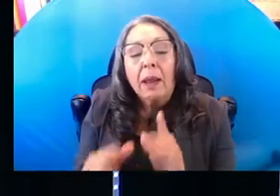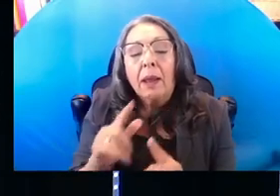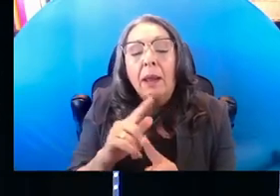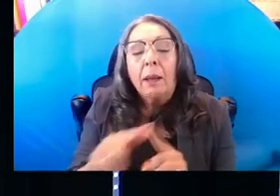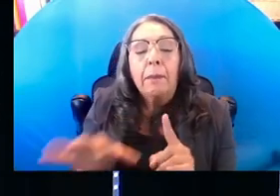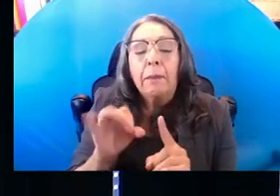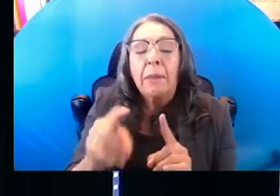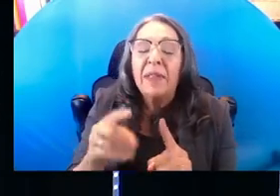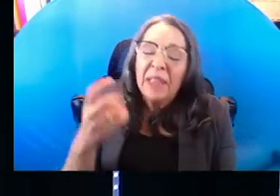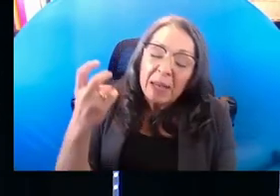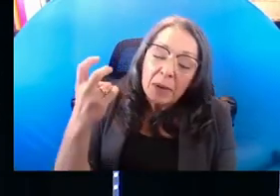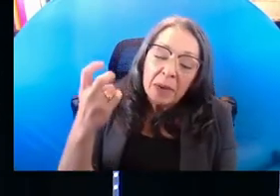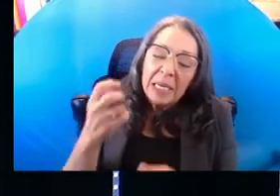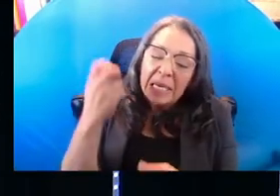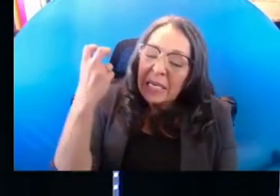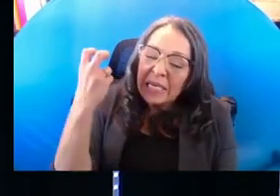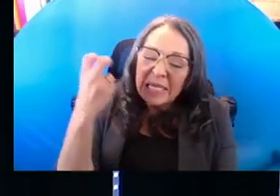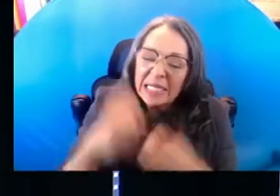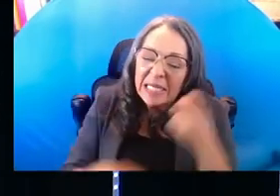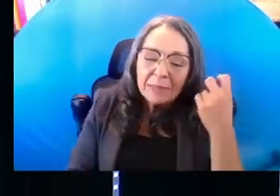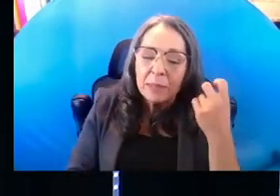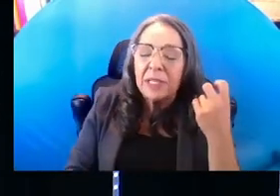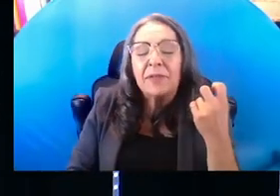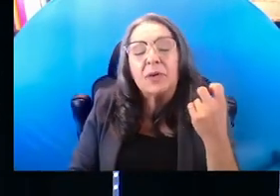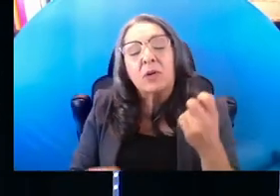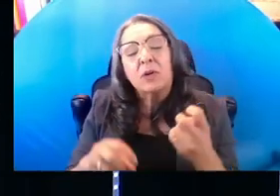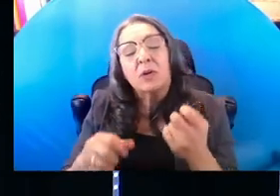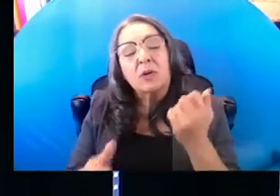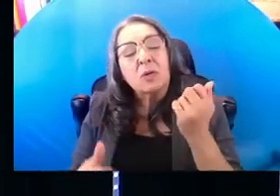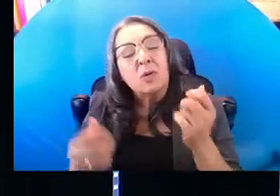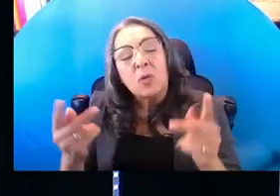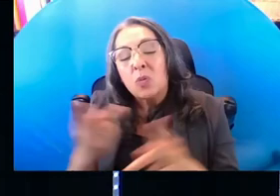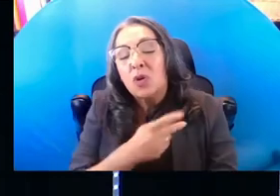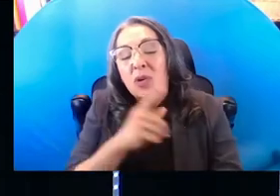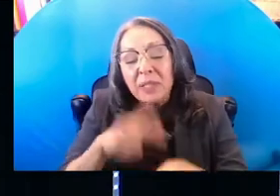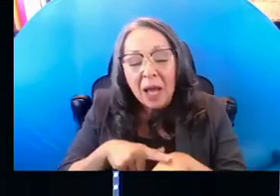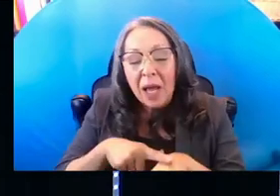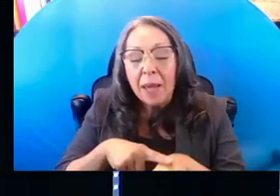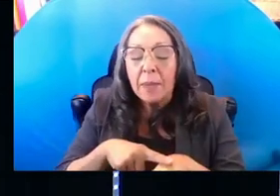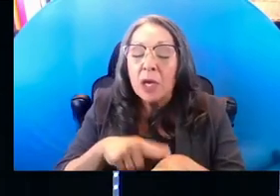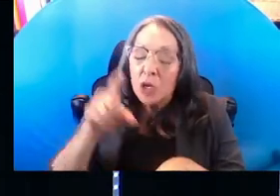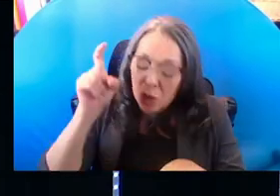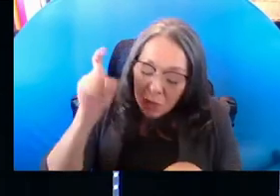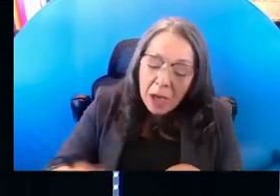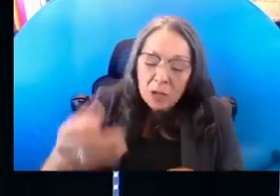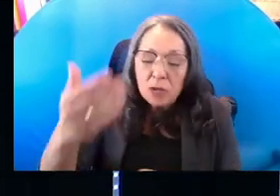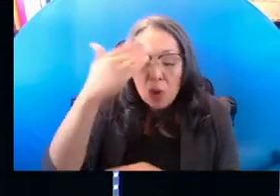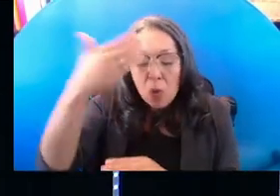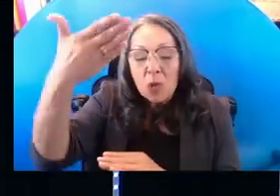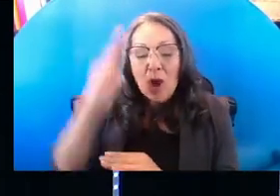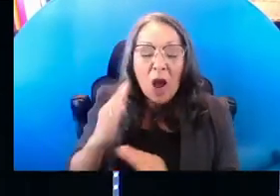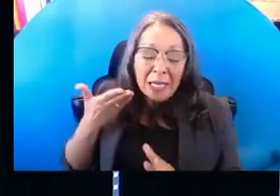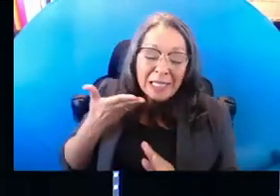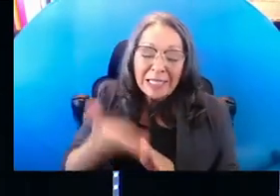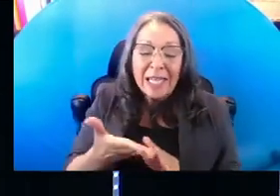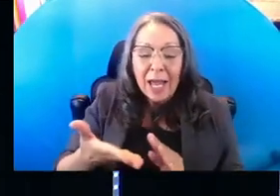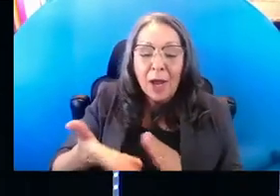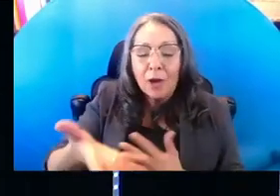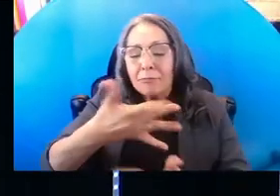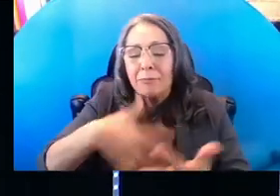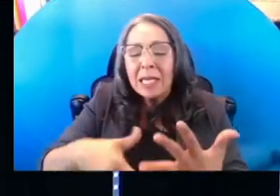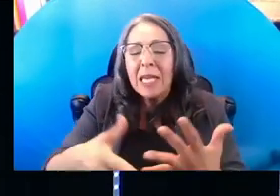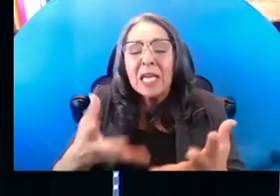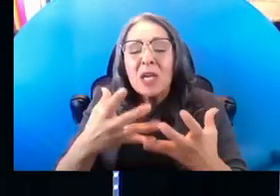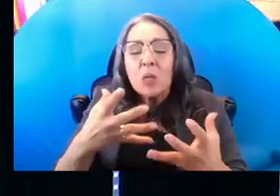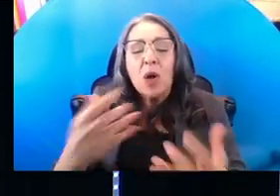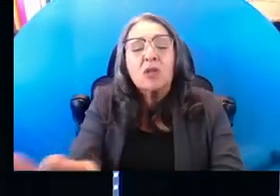hardest times, in every season, no matter how rough it gets, God is there. God loves you. God wants to